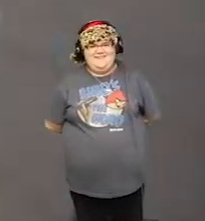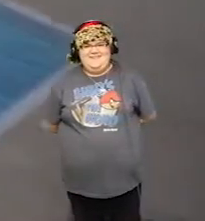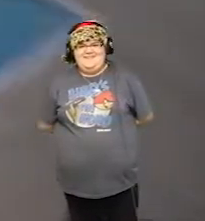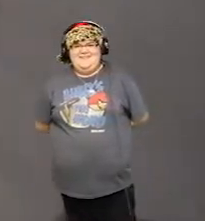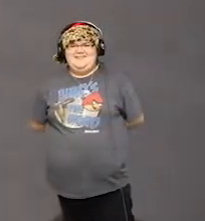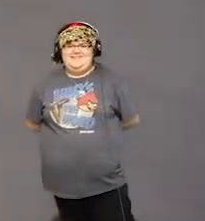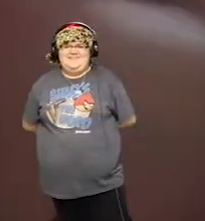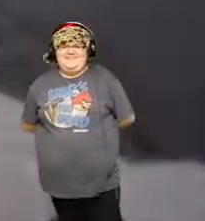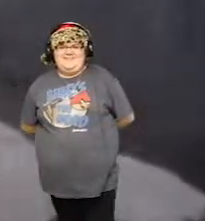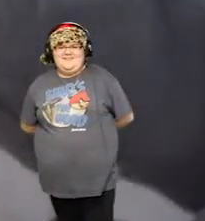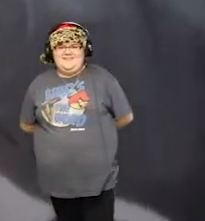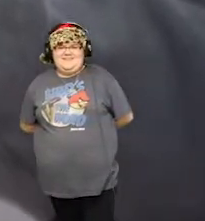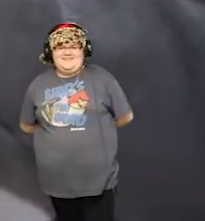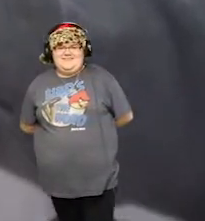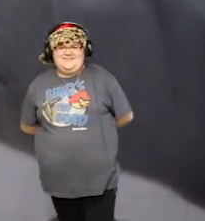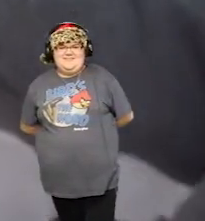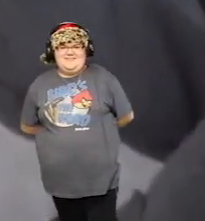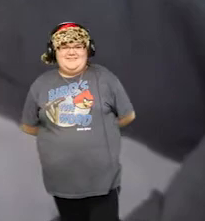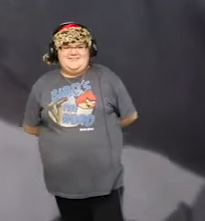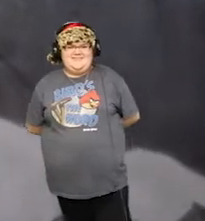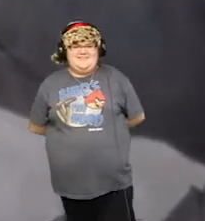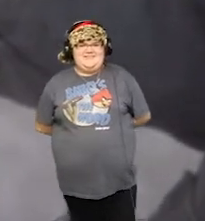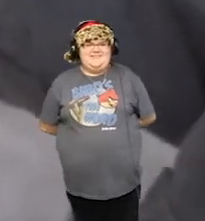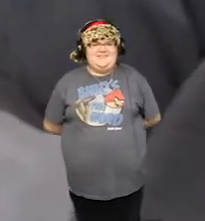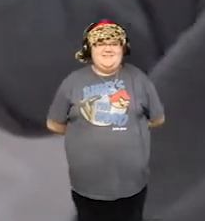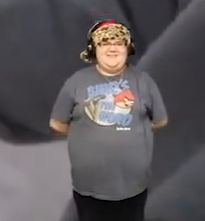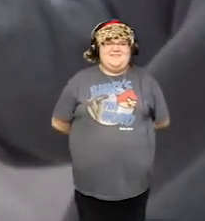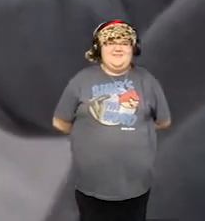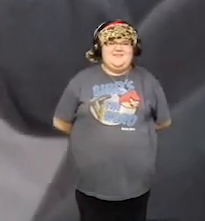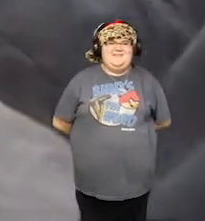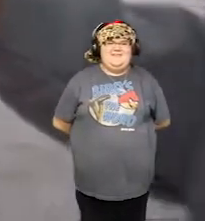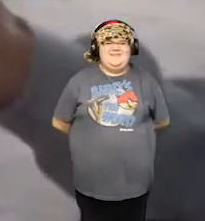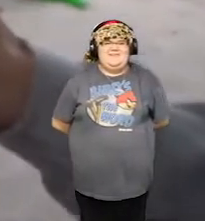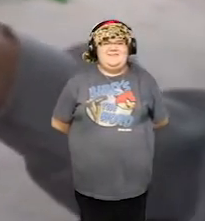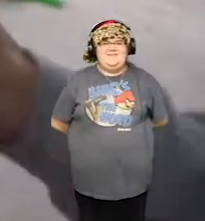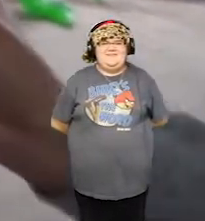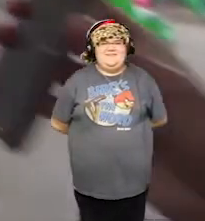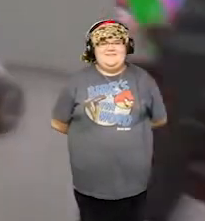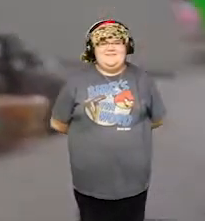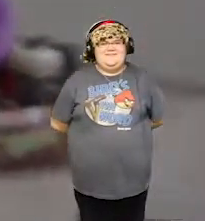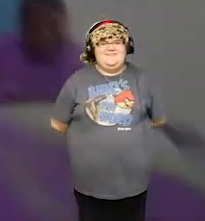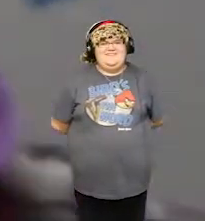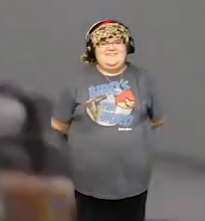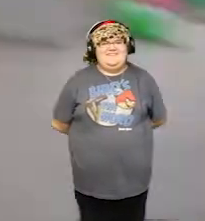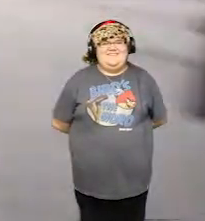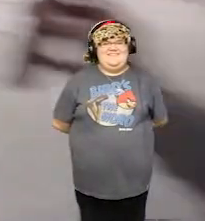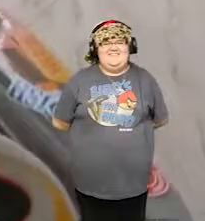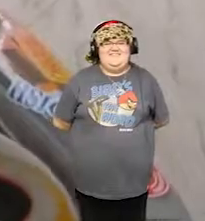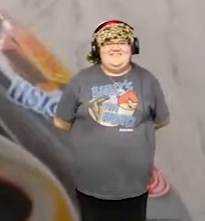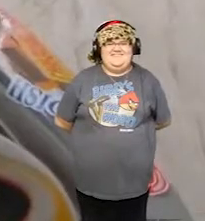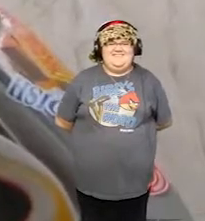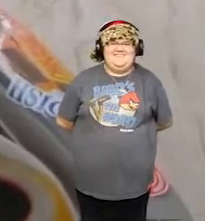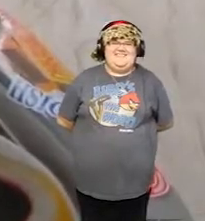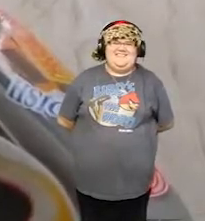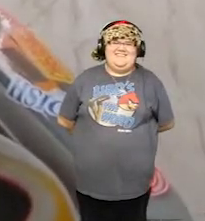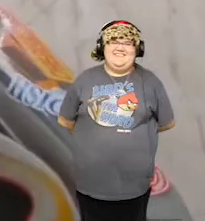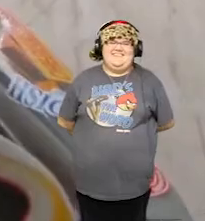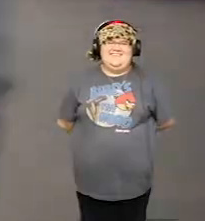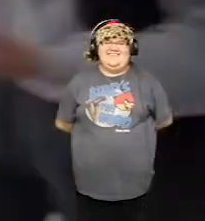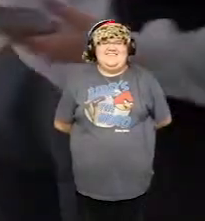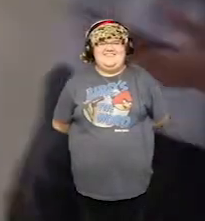that? We got some fraudulent behaviour going on here, guys. Feeling with the dub. 8 seconds, 56.